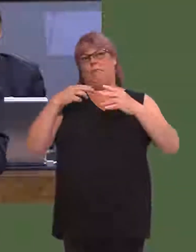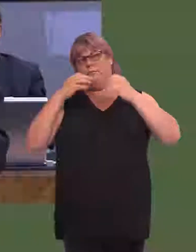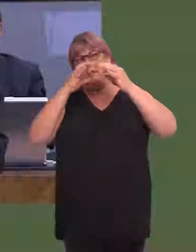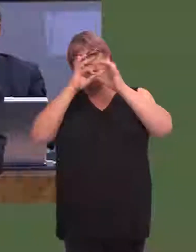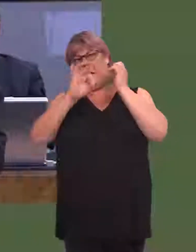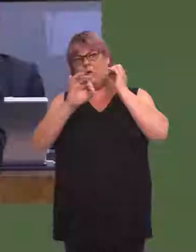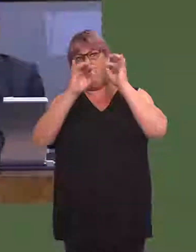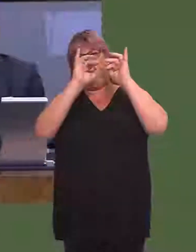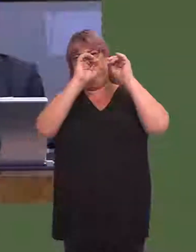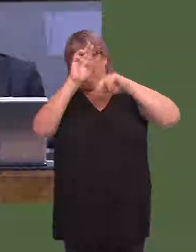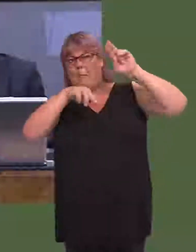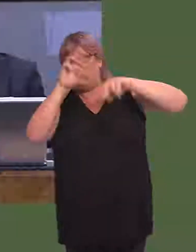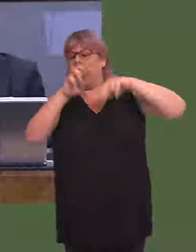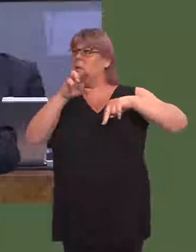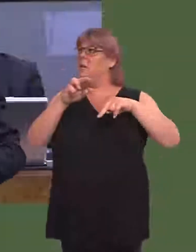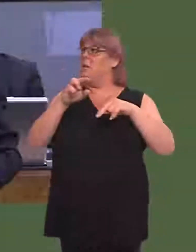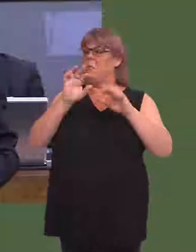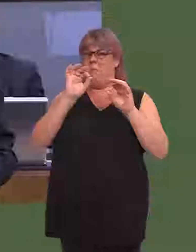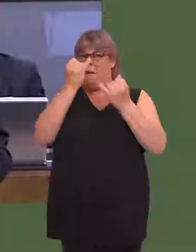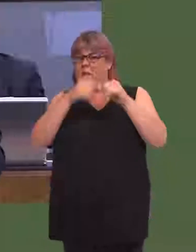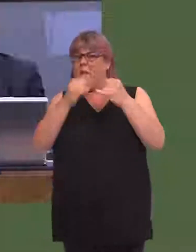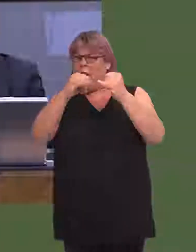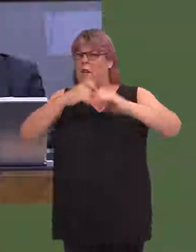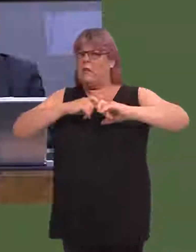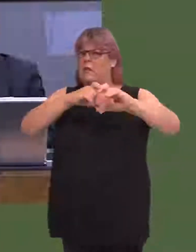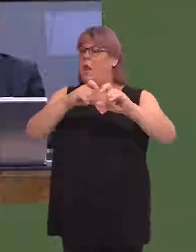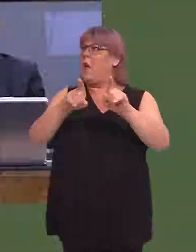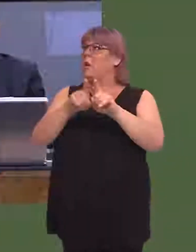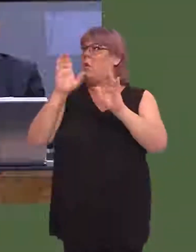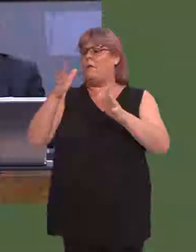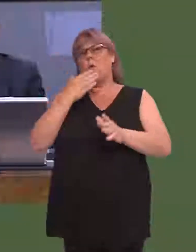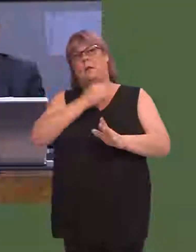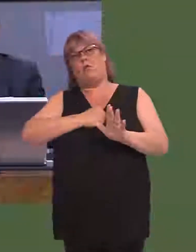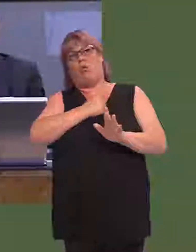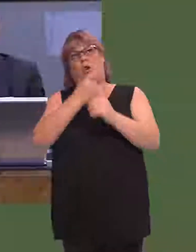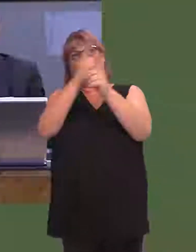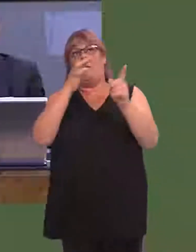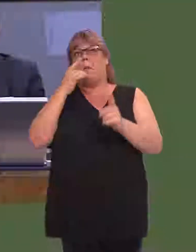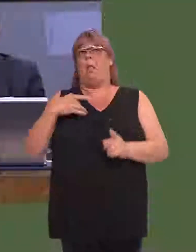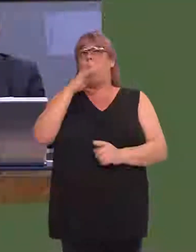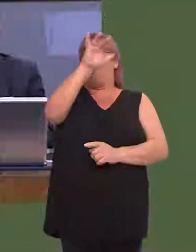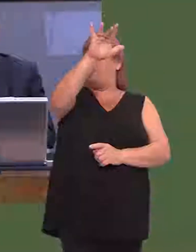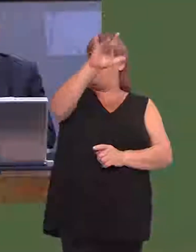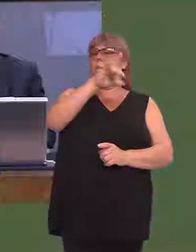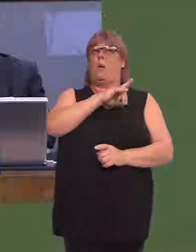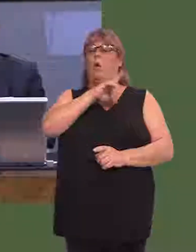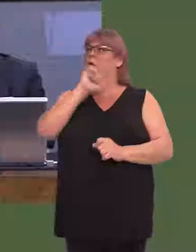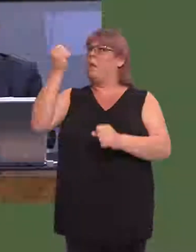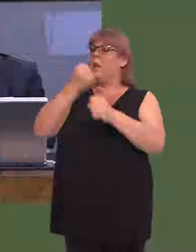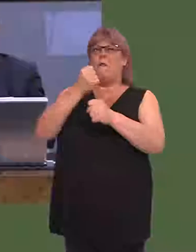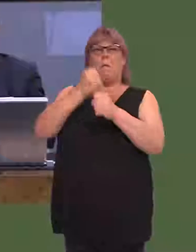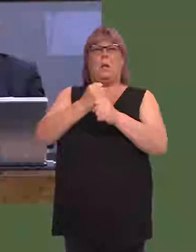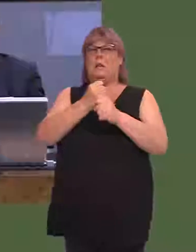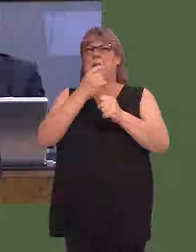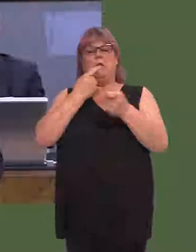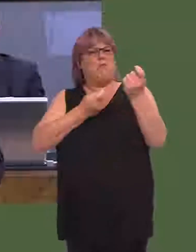been in special measures? And will you now apologise to the people of North Wales for the shambles of a system that your government has presided